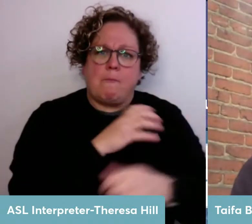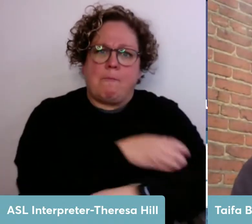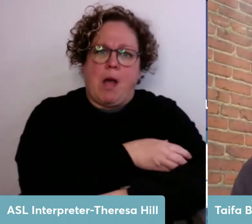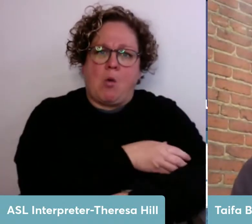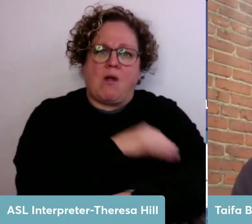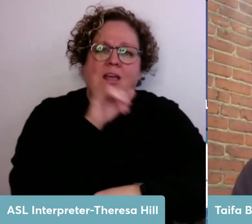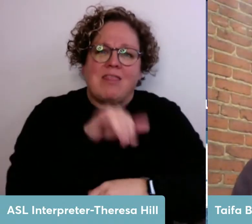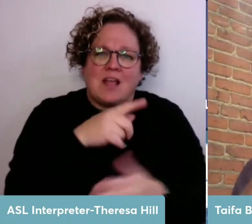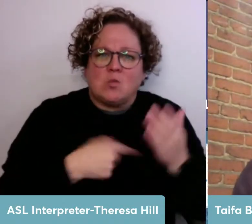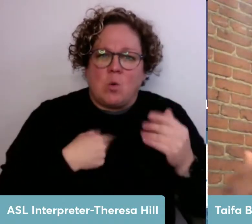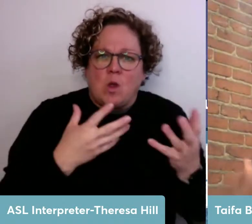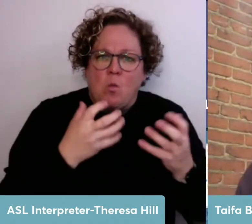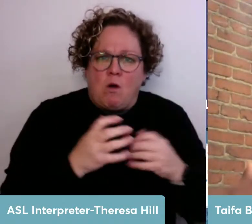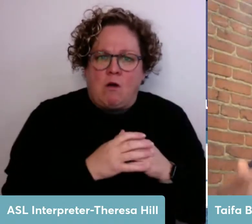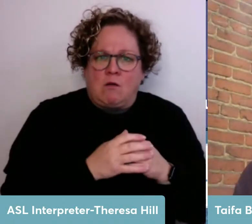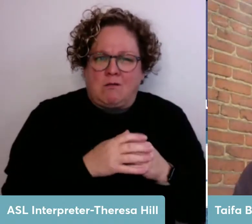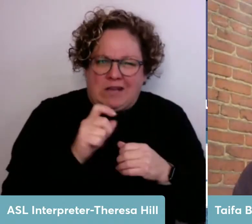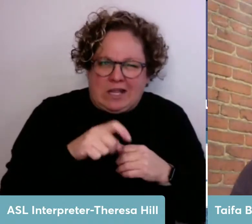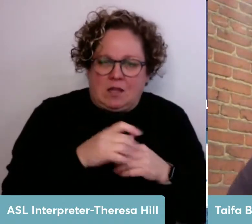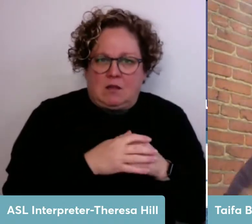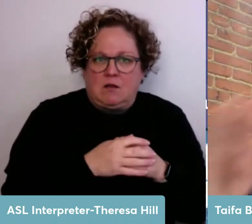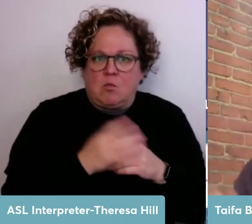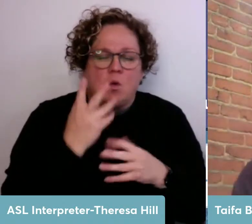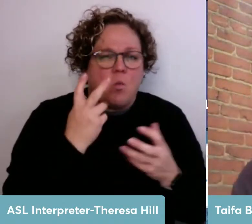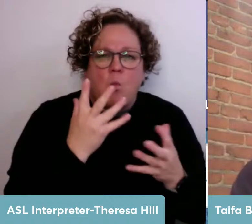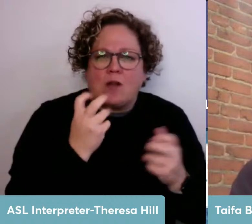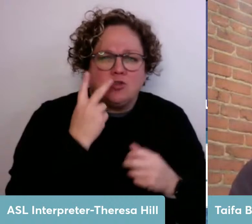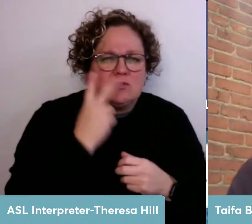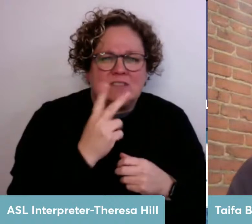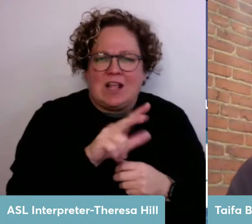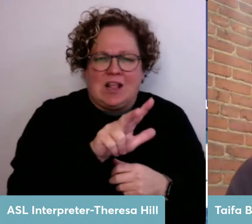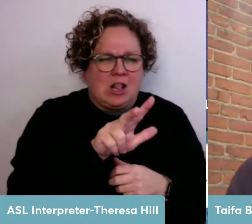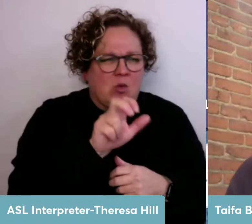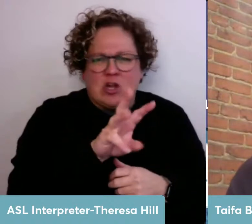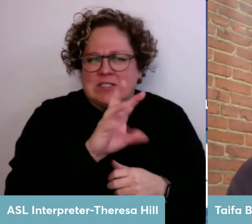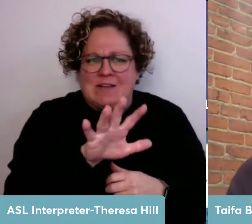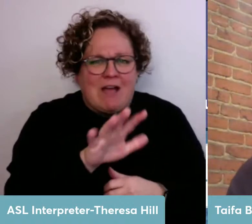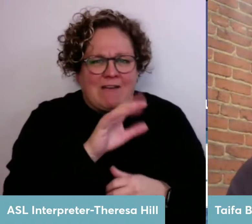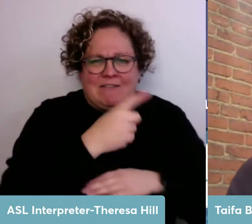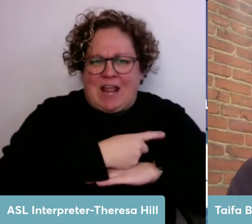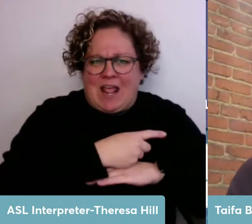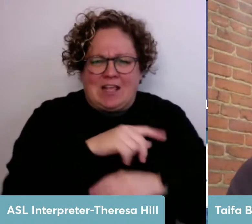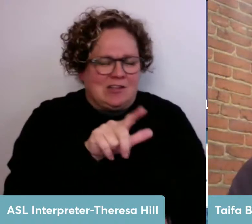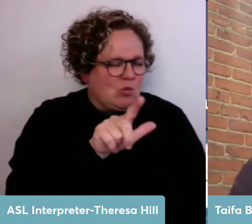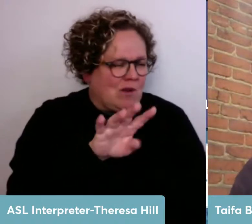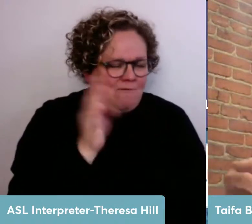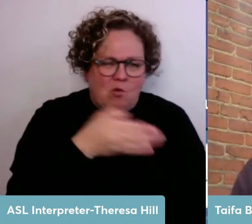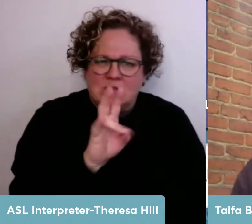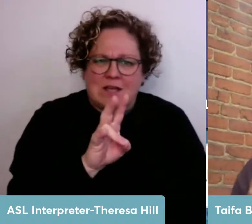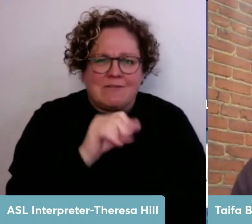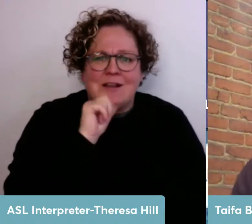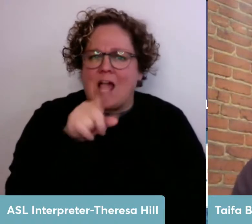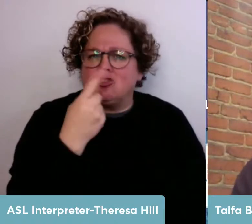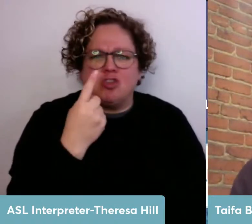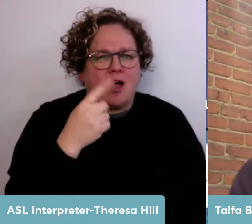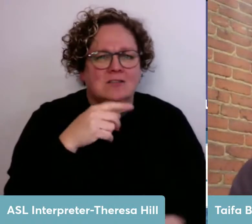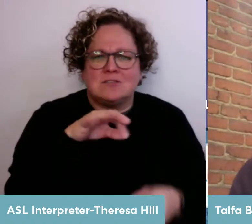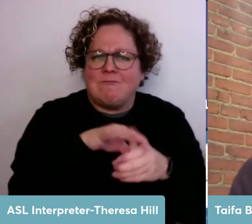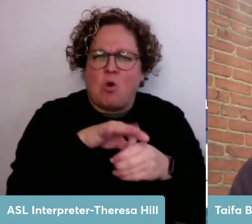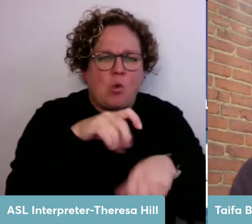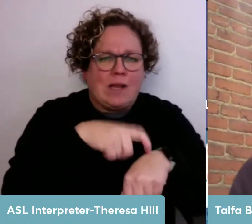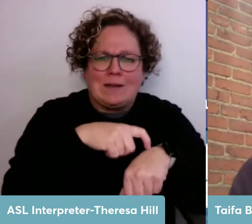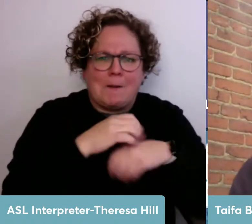365 days, 24/7, not just in an election season. Our history